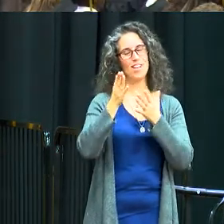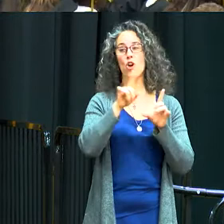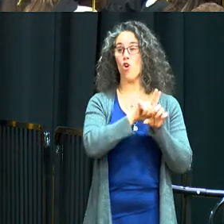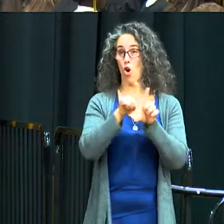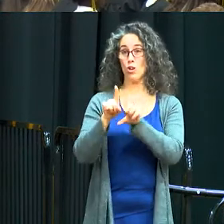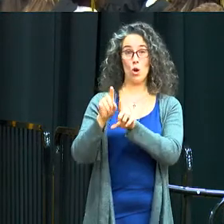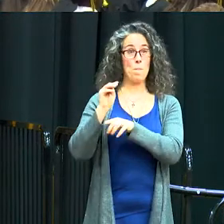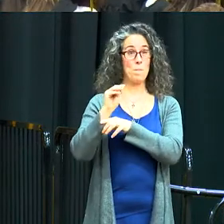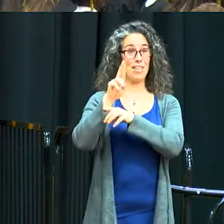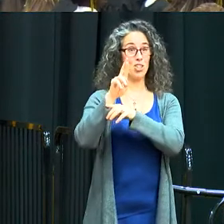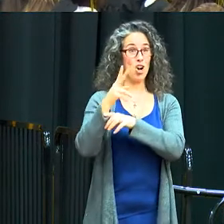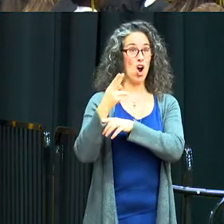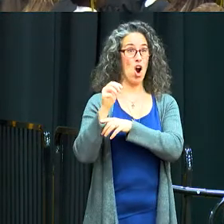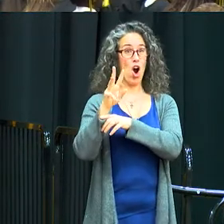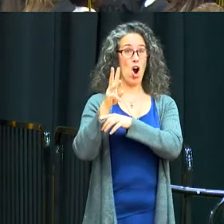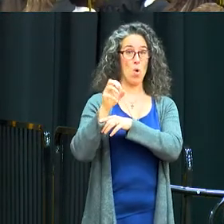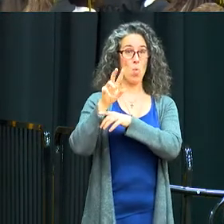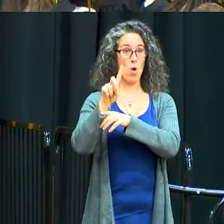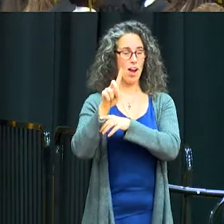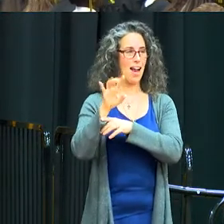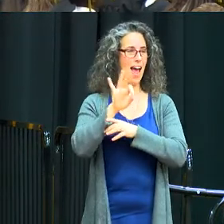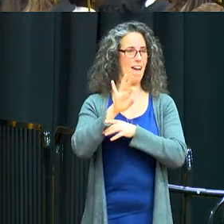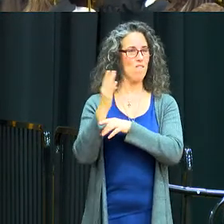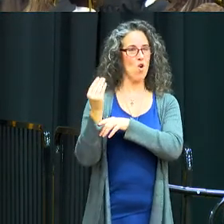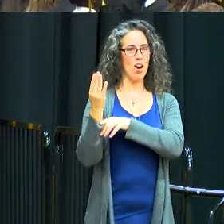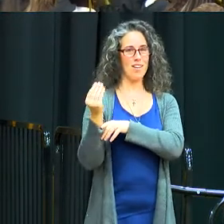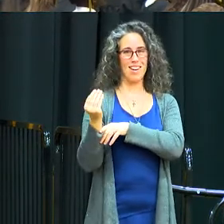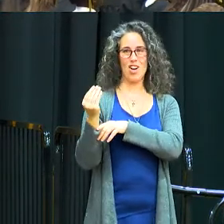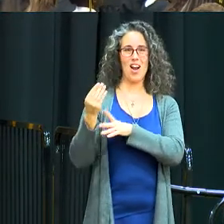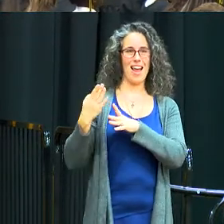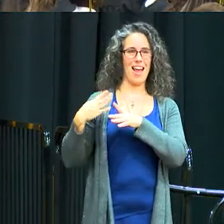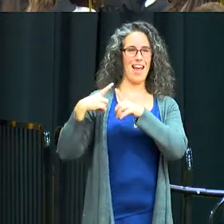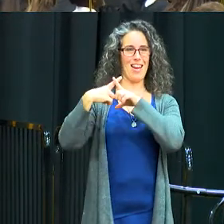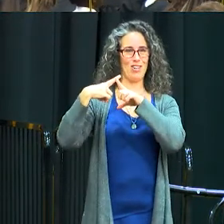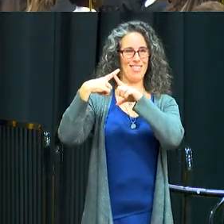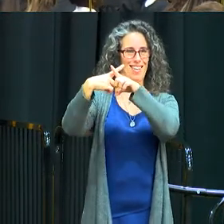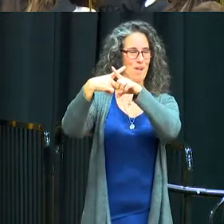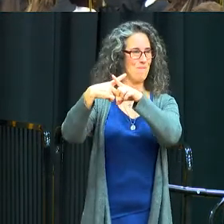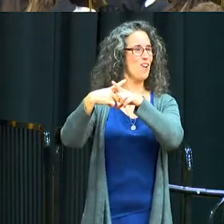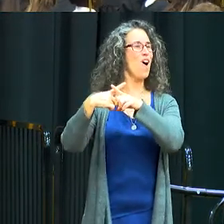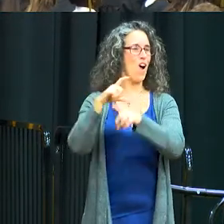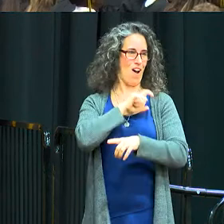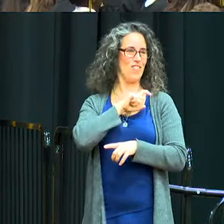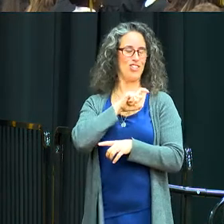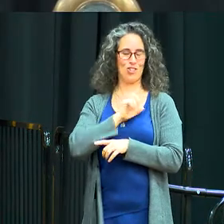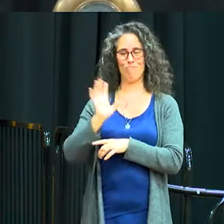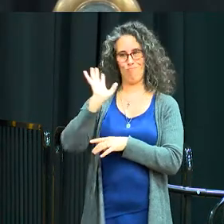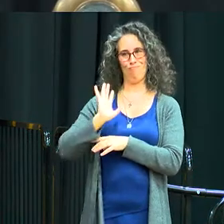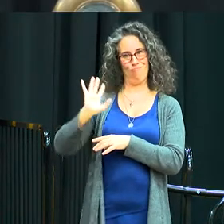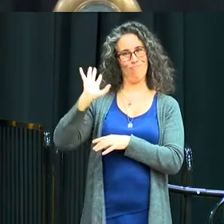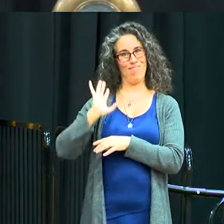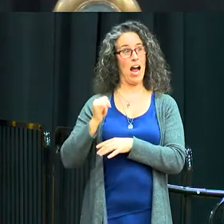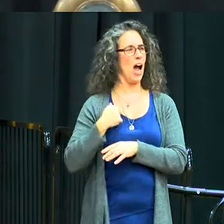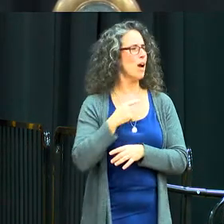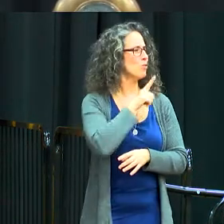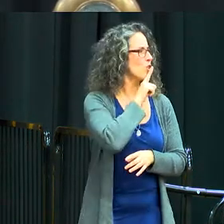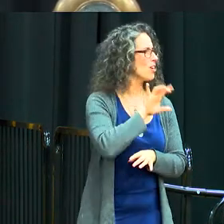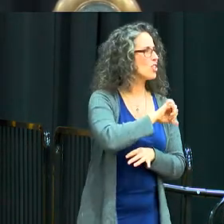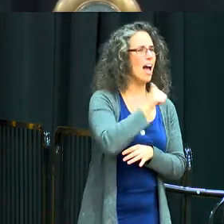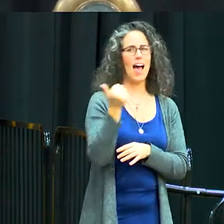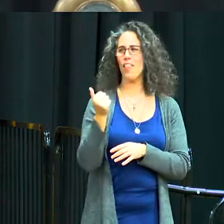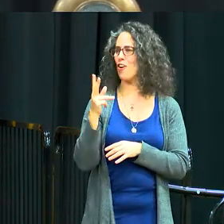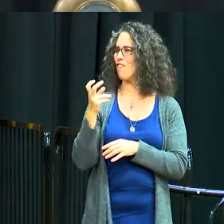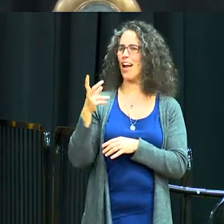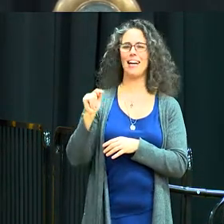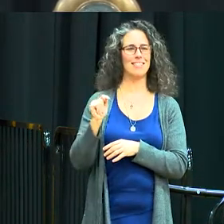who F-14 radar intercept officer in his earlier days. So it's great. I'm sure there are other veterans in here.